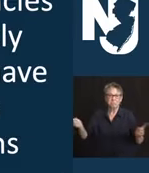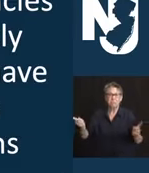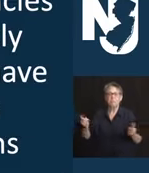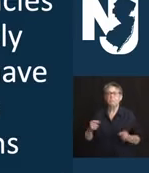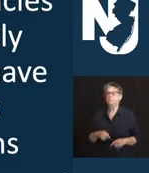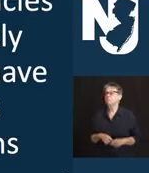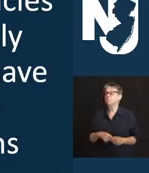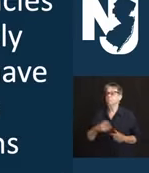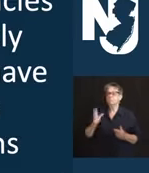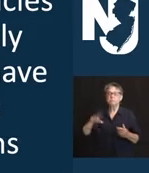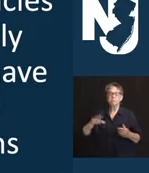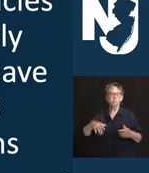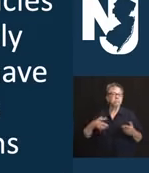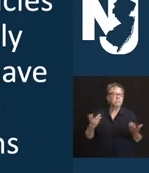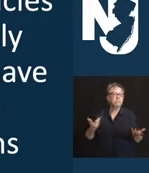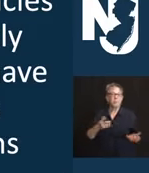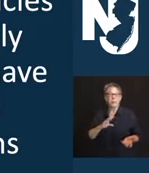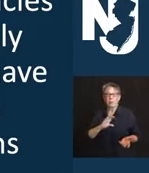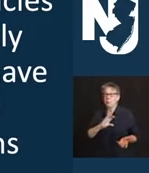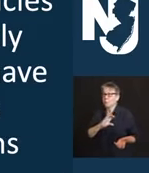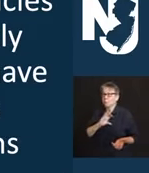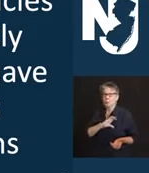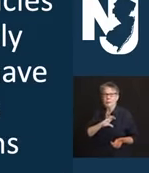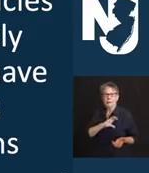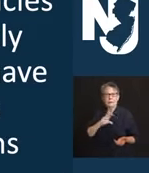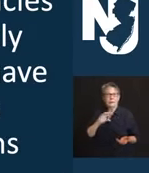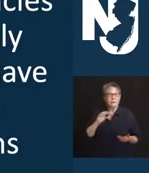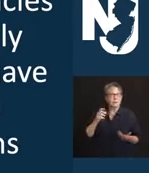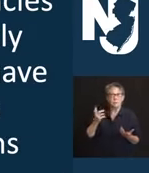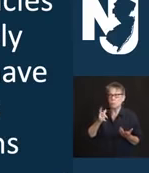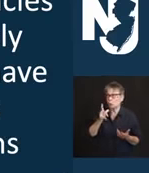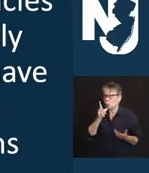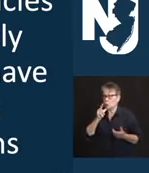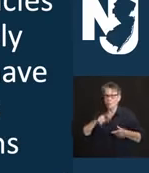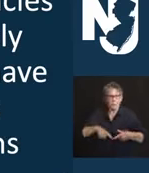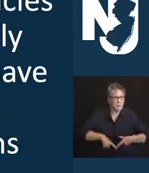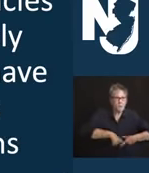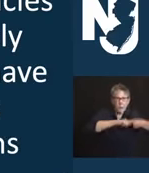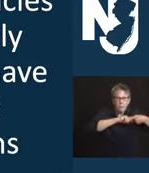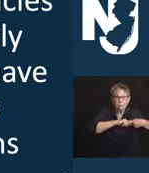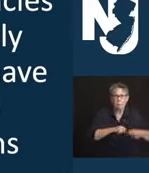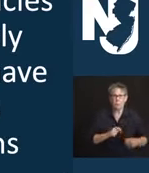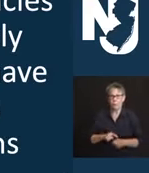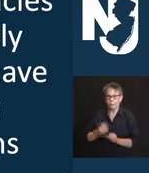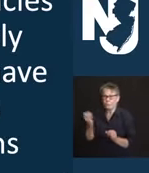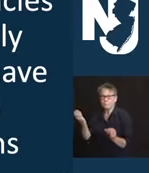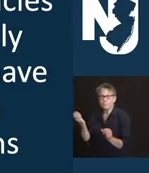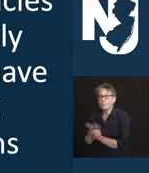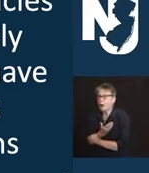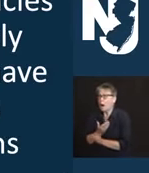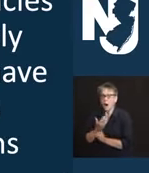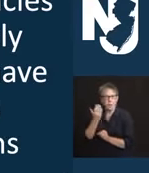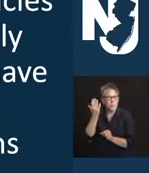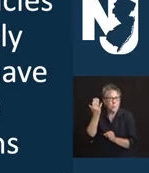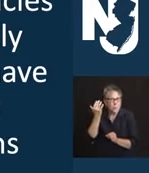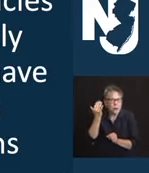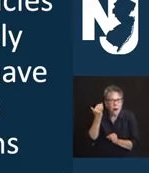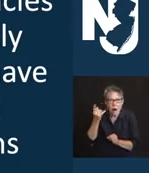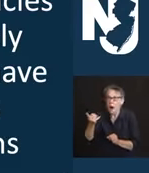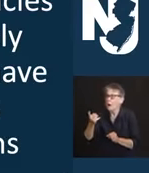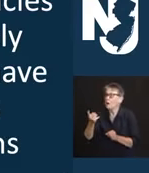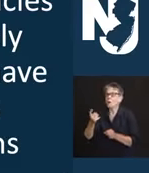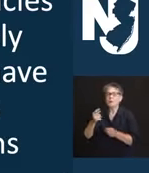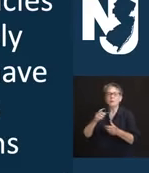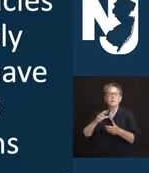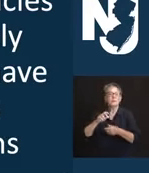more than 5 days due to serious disciplinary violations. Until this point, the names of these officers have been kept from the